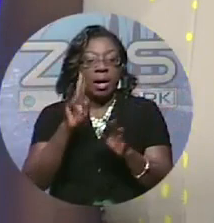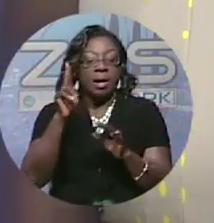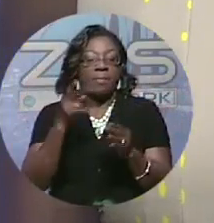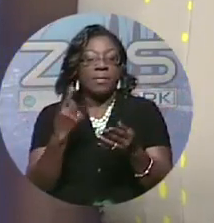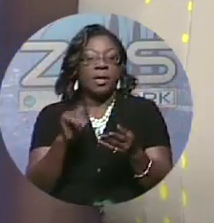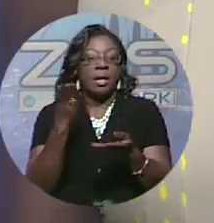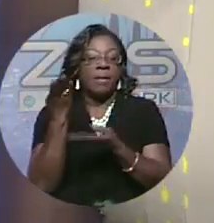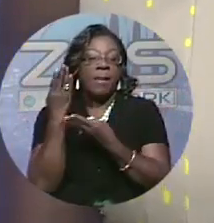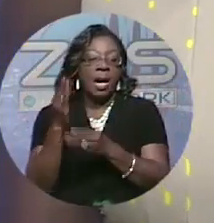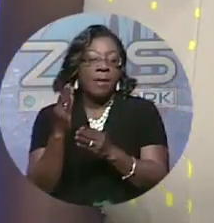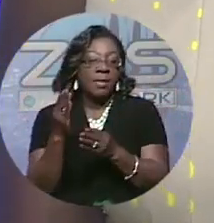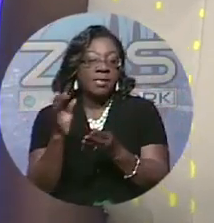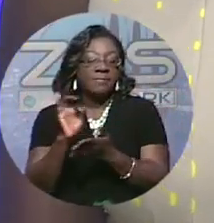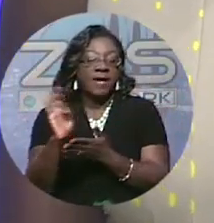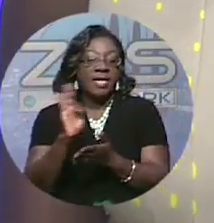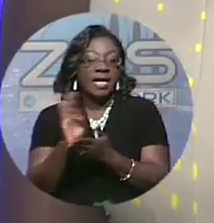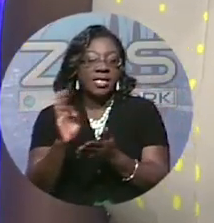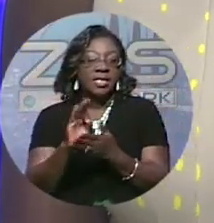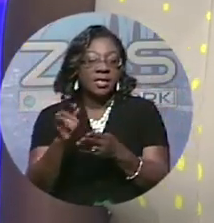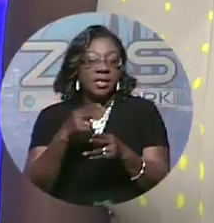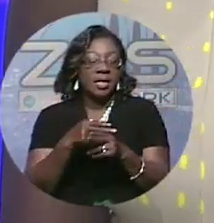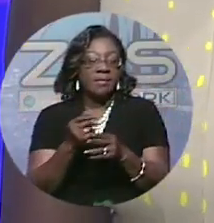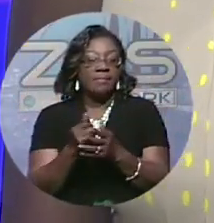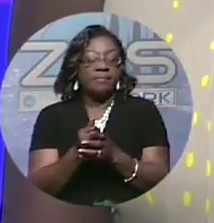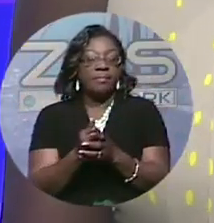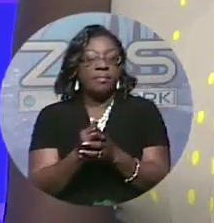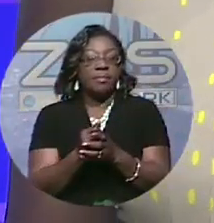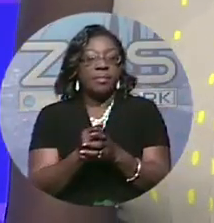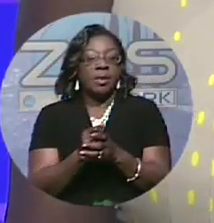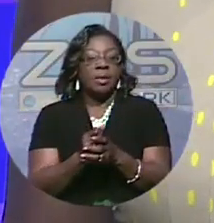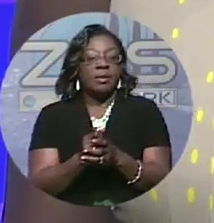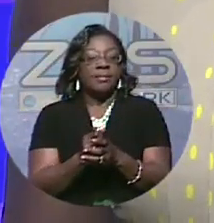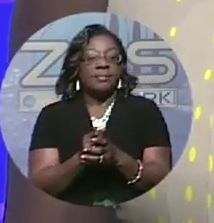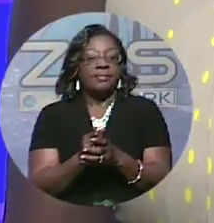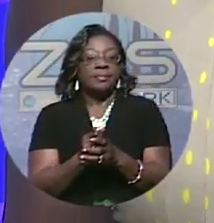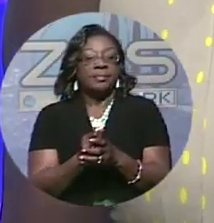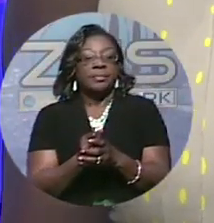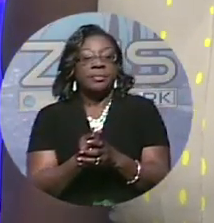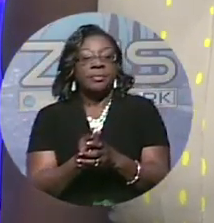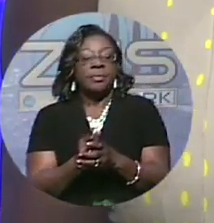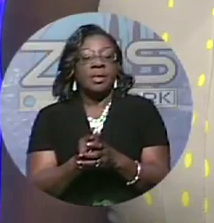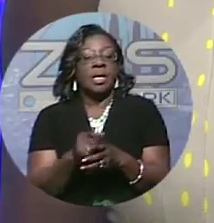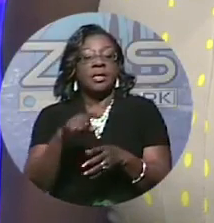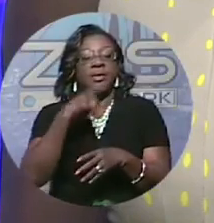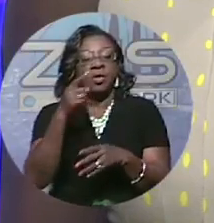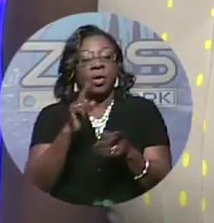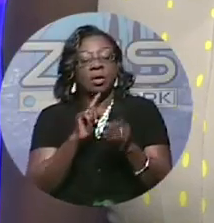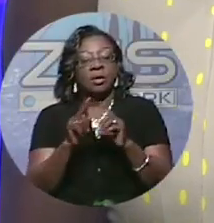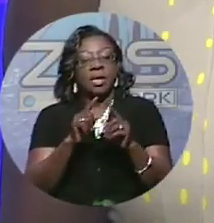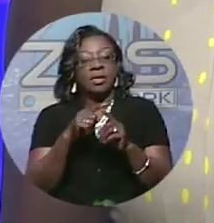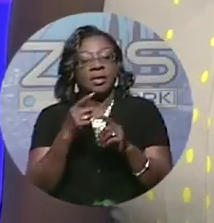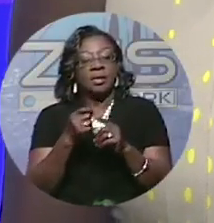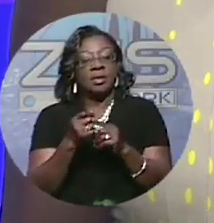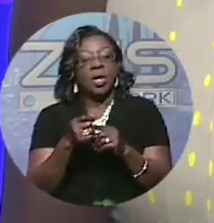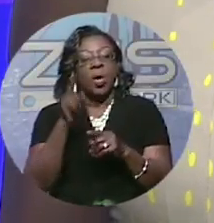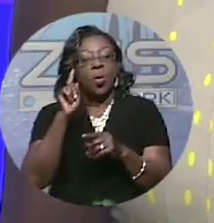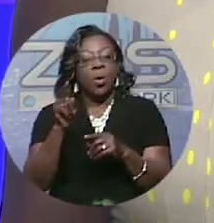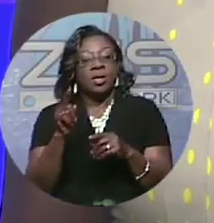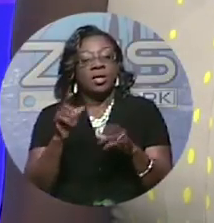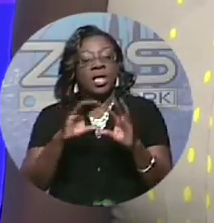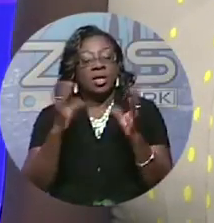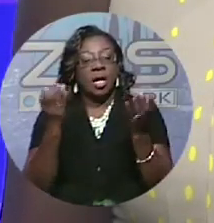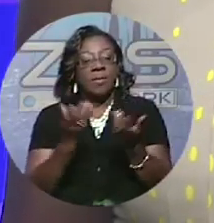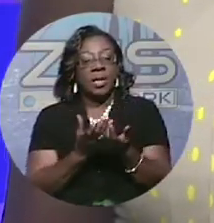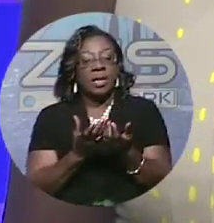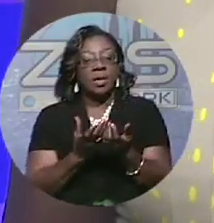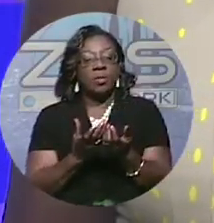newspaper and have information on nearly a quarter of a million offshore companies. And as Janaea Noel Ferguson tells us, one such company